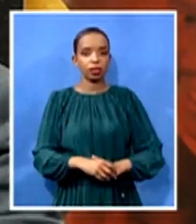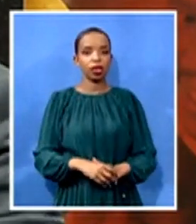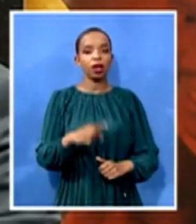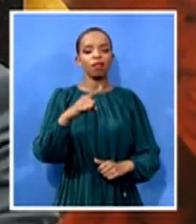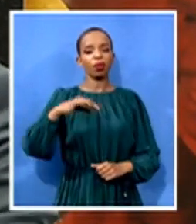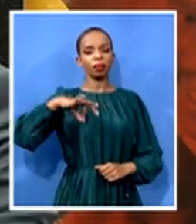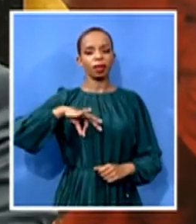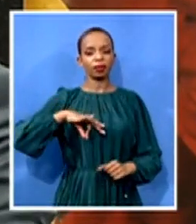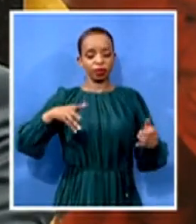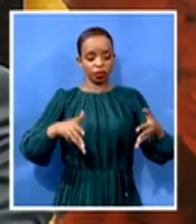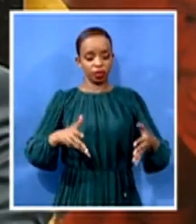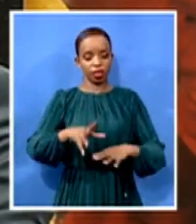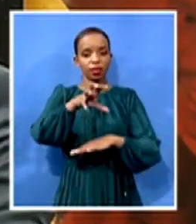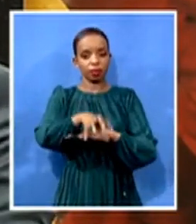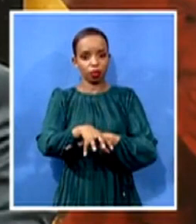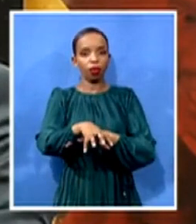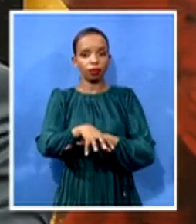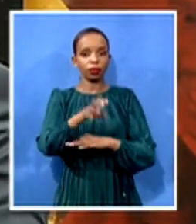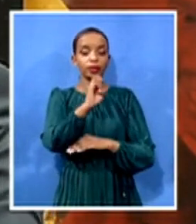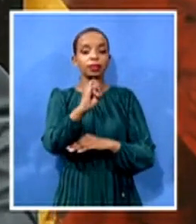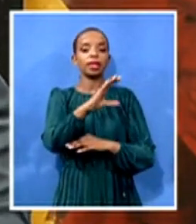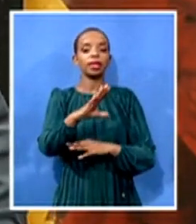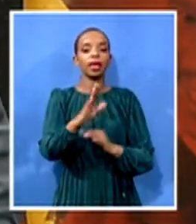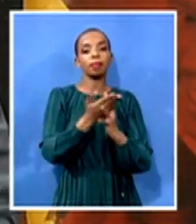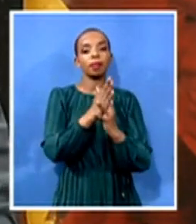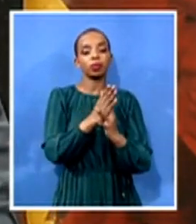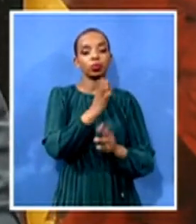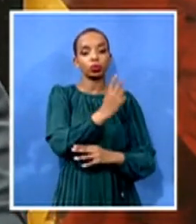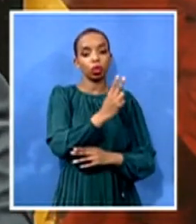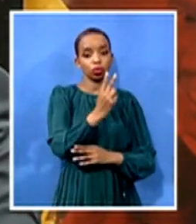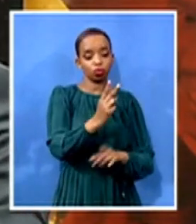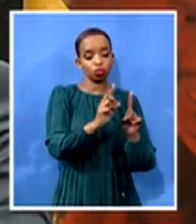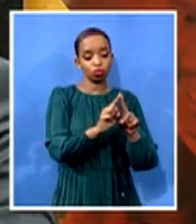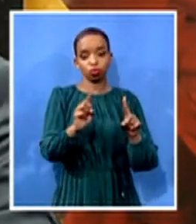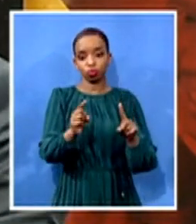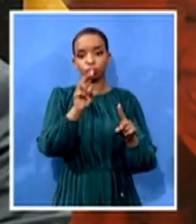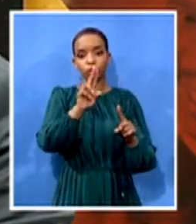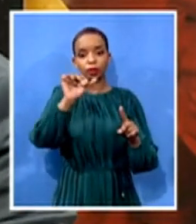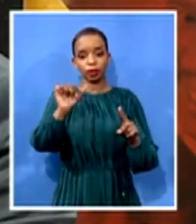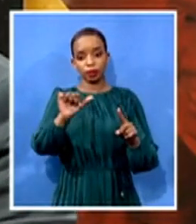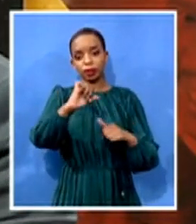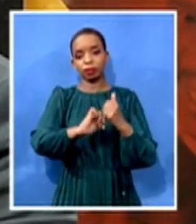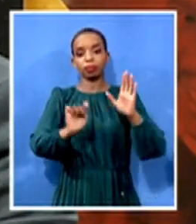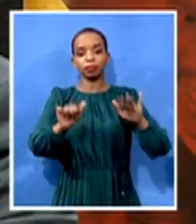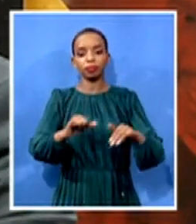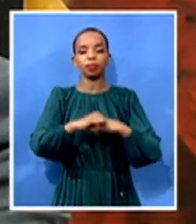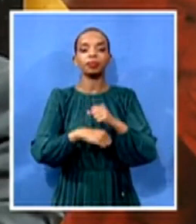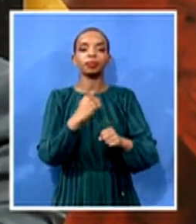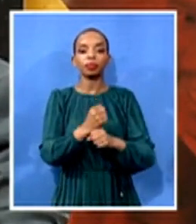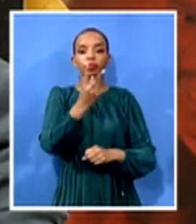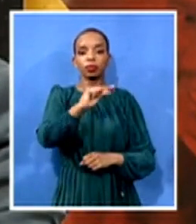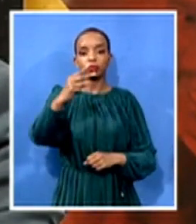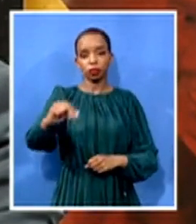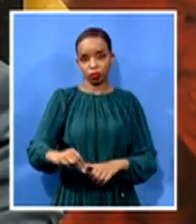Cape between 22nd and 26th June 2020. And the monetary value of this